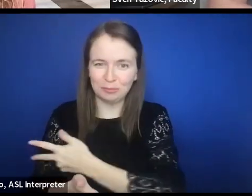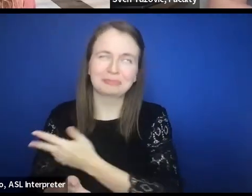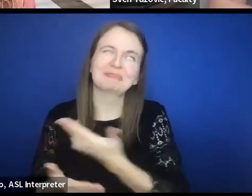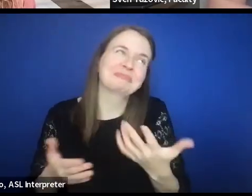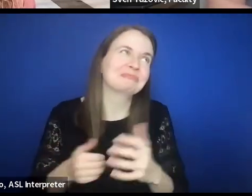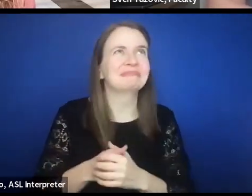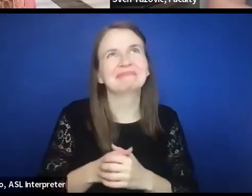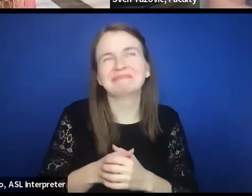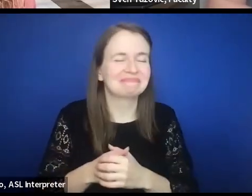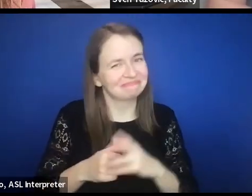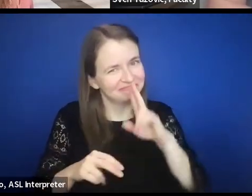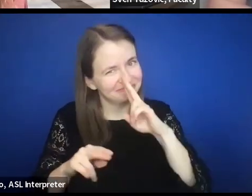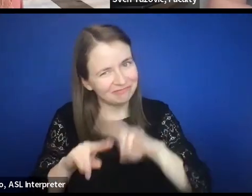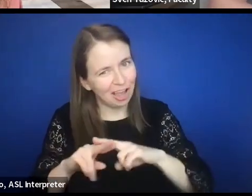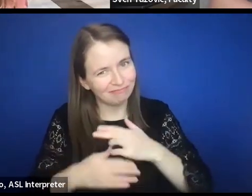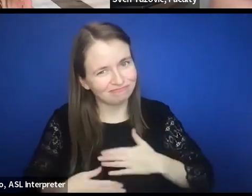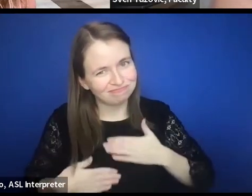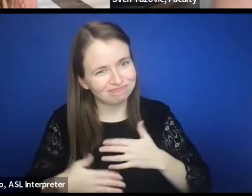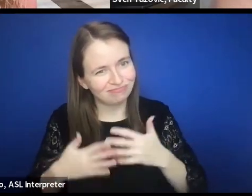yeah, a lot of fun.